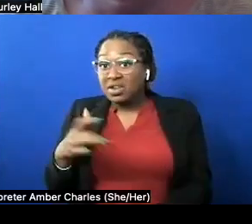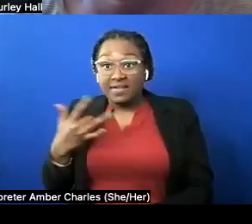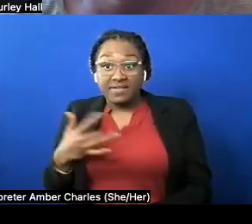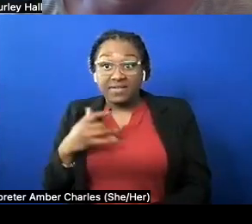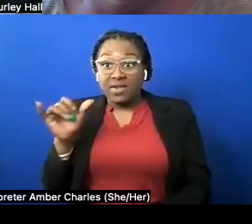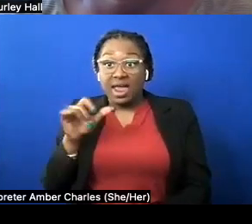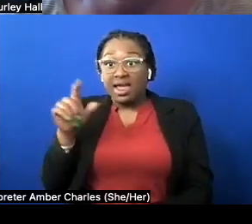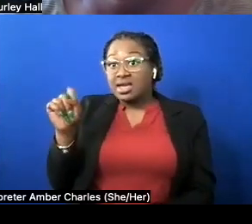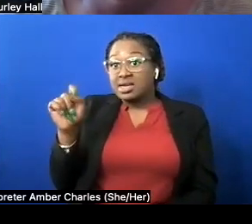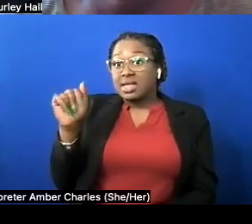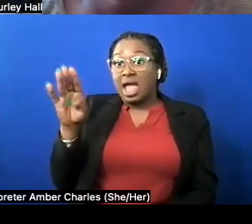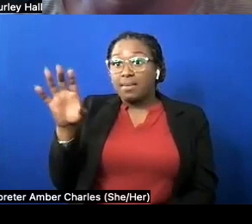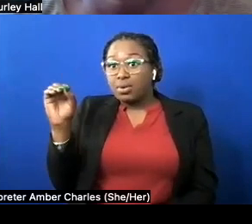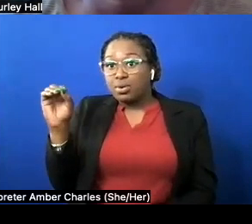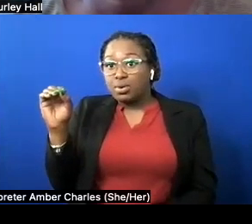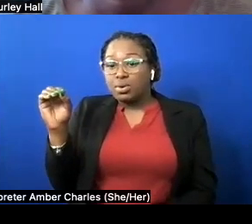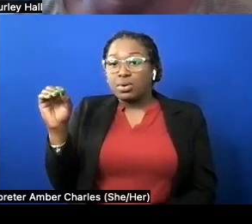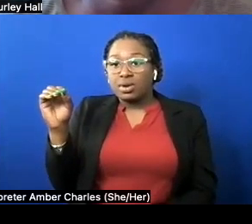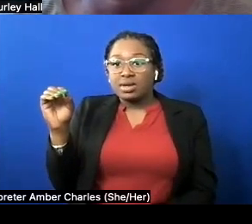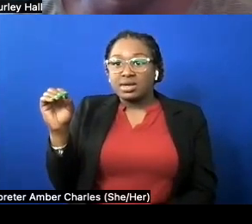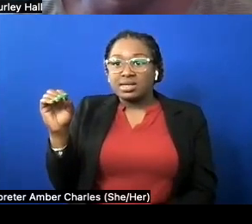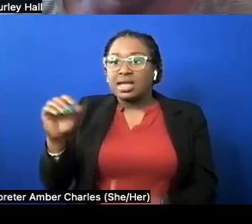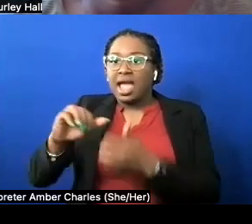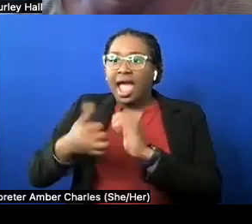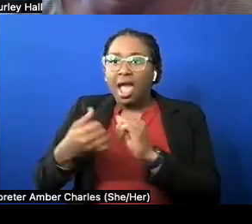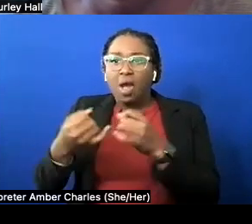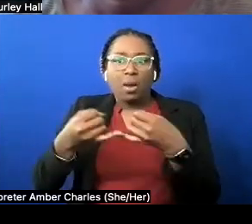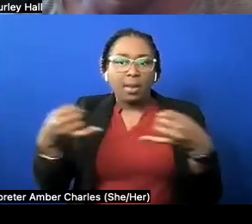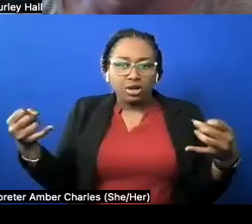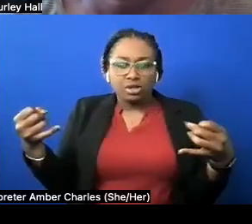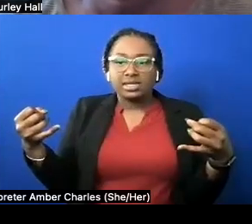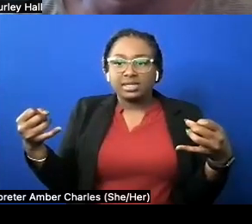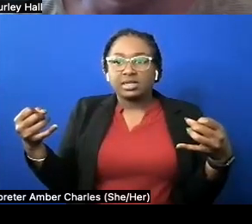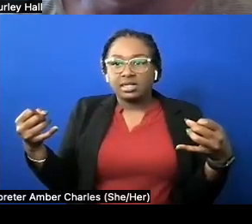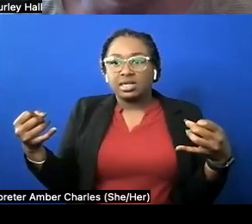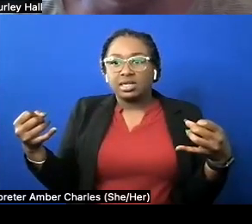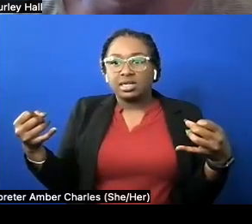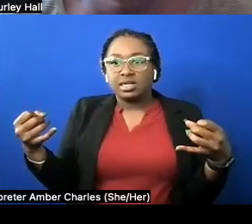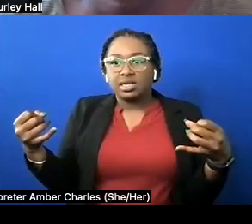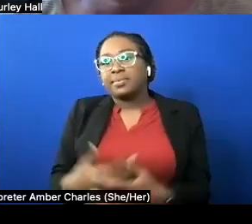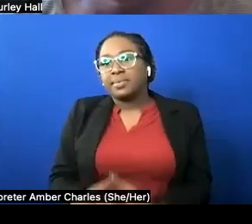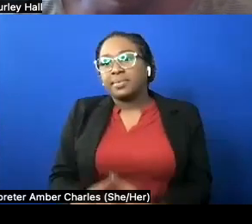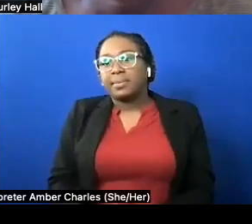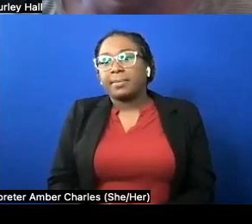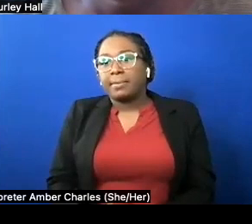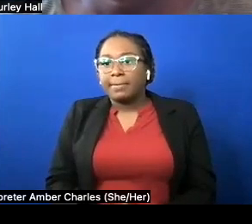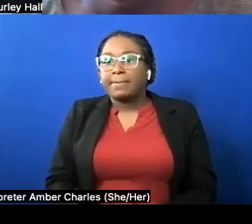taboo in the presence of elders. You know what I mean? And so like how boundaries, and as much as there is a lot of